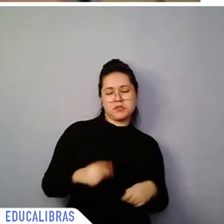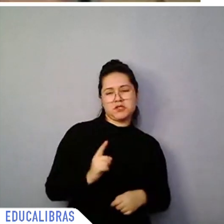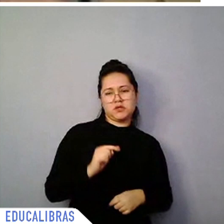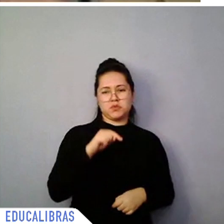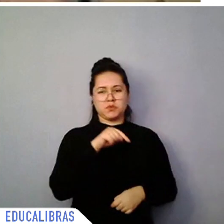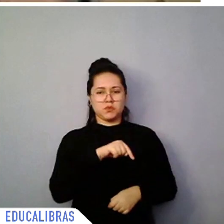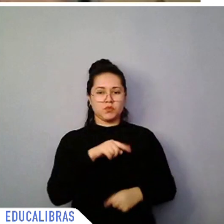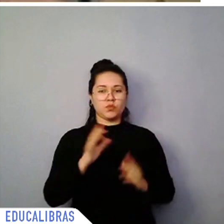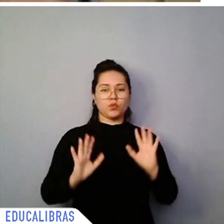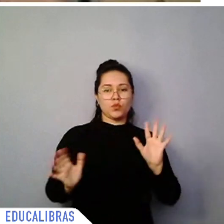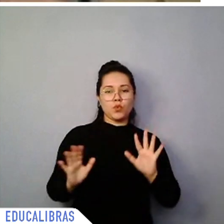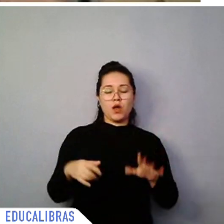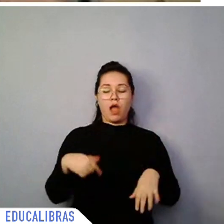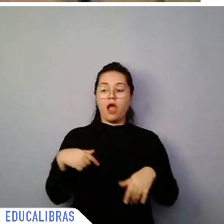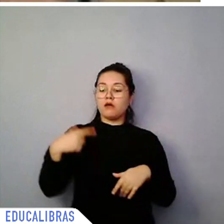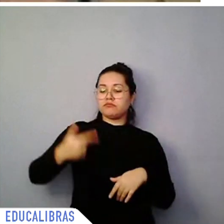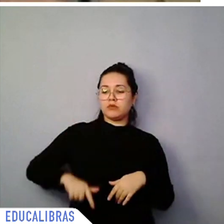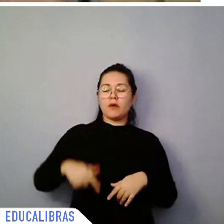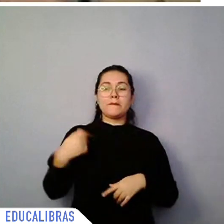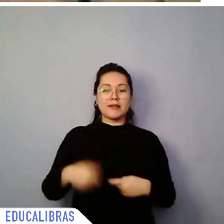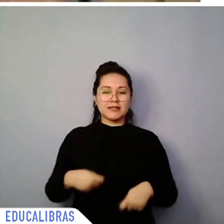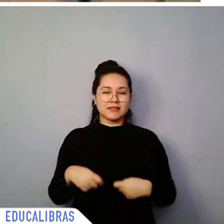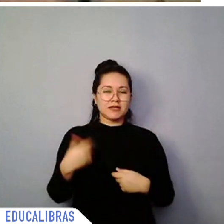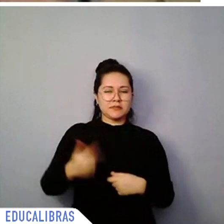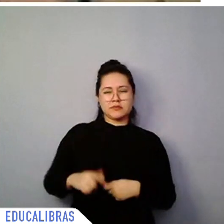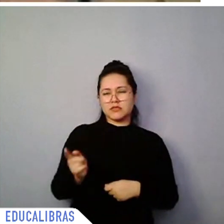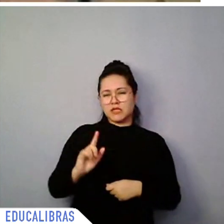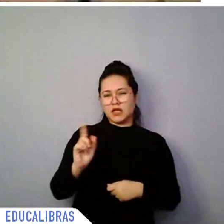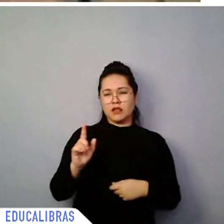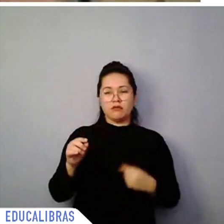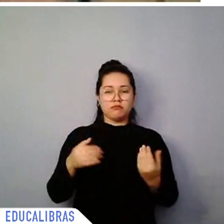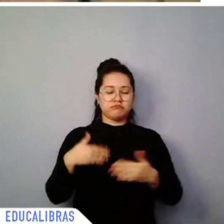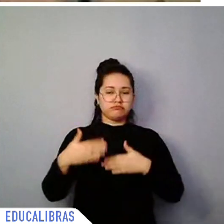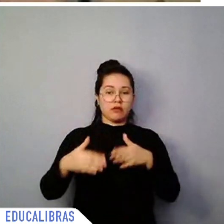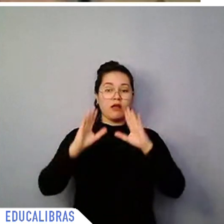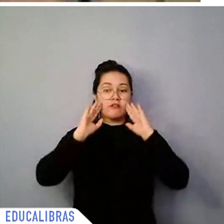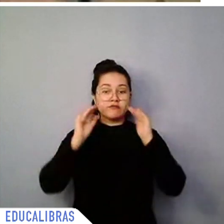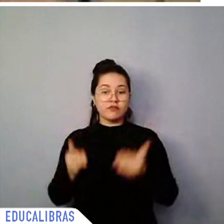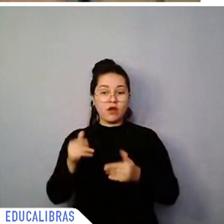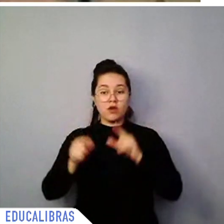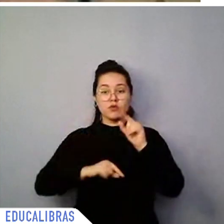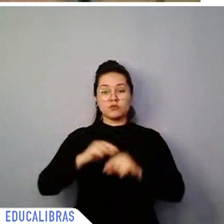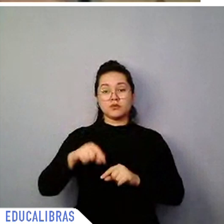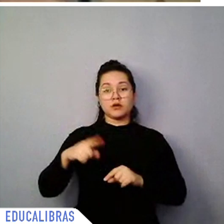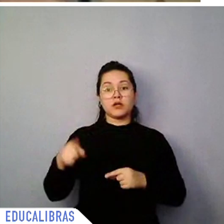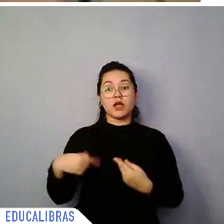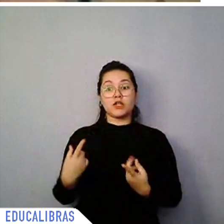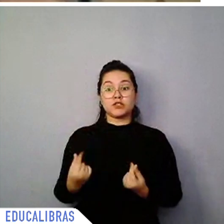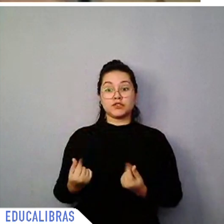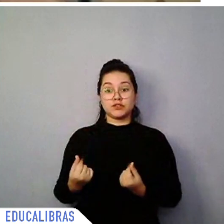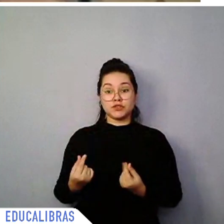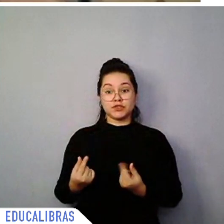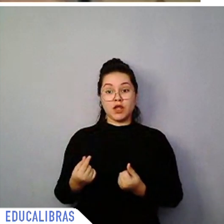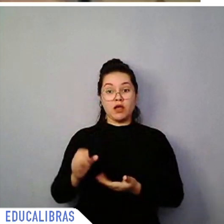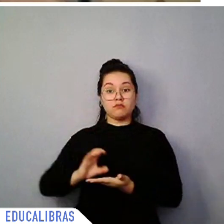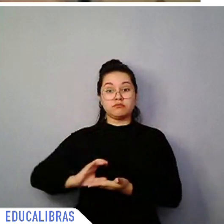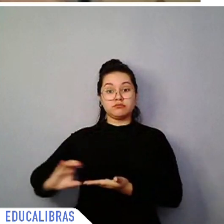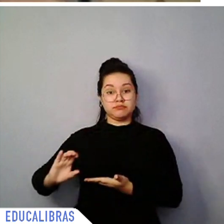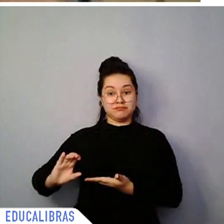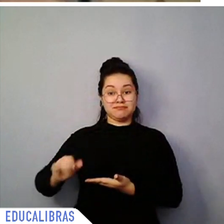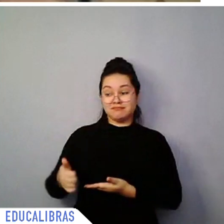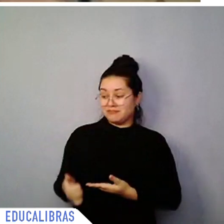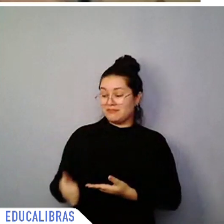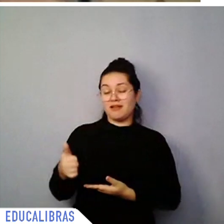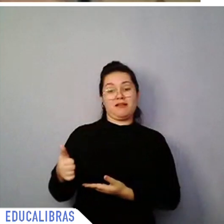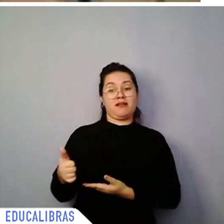help another side, but we need research on what to tackle first. We need to find out what is happening in Brazil first, so that we